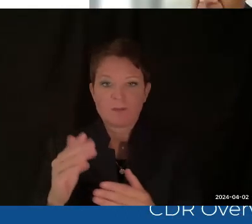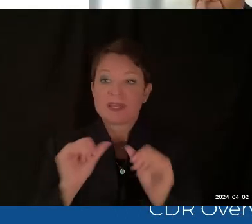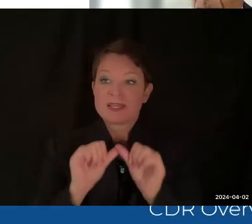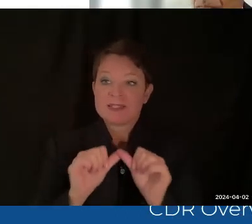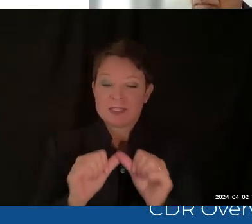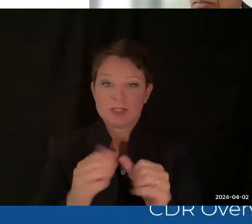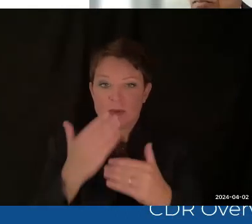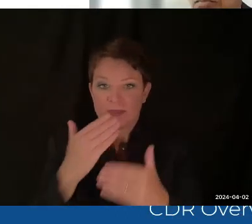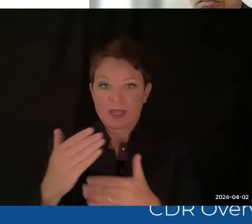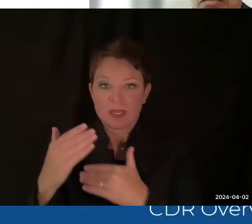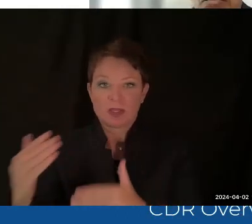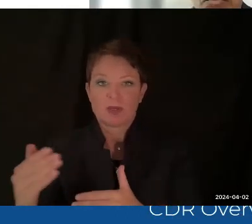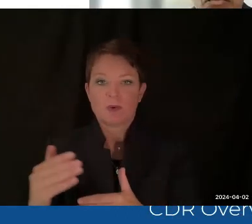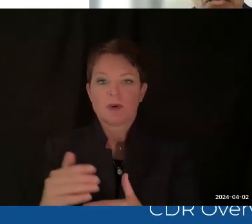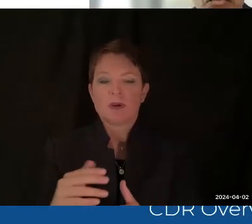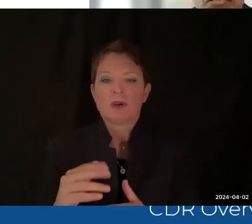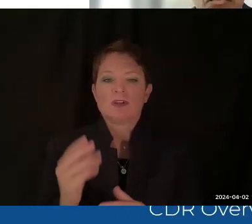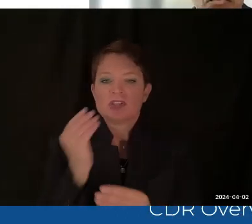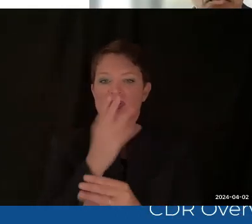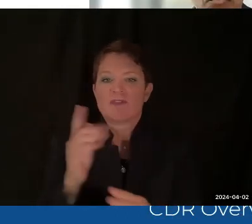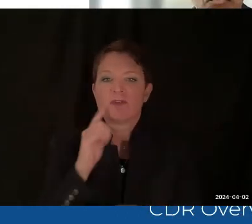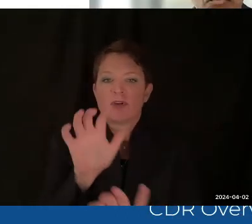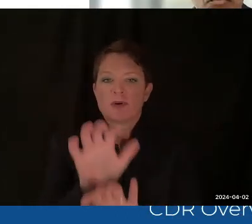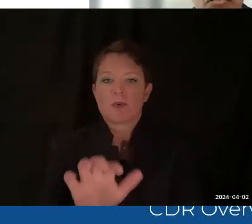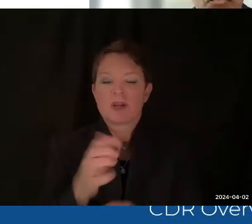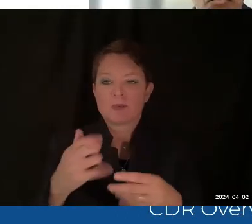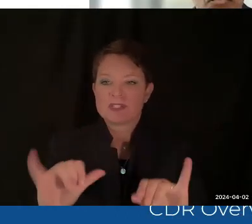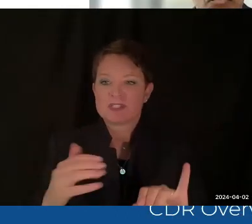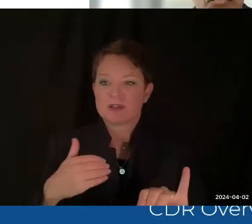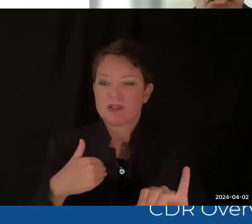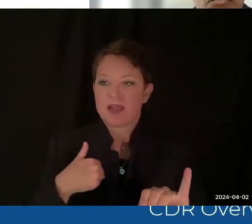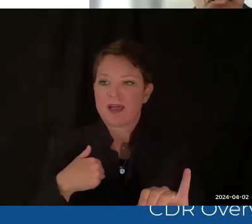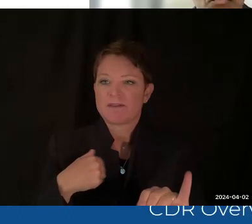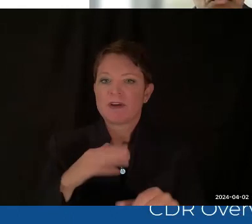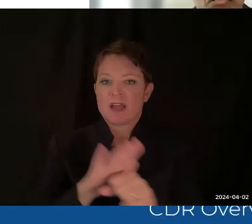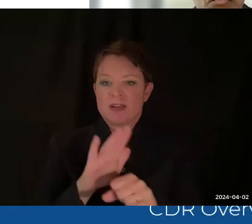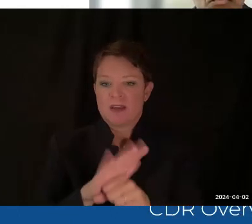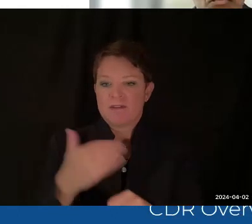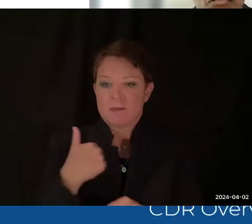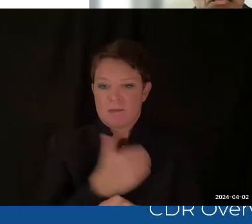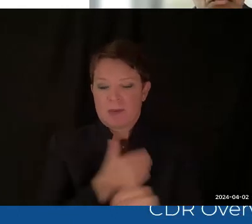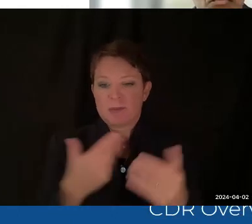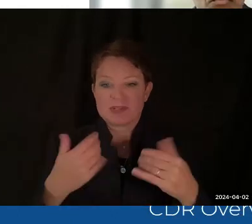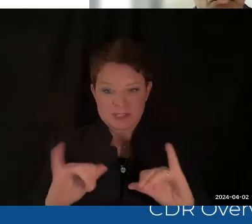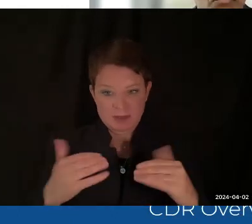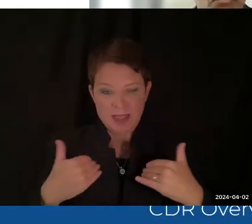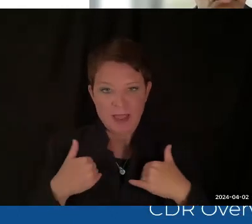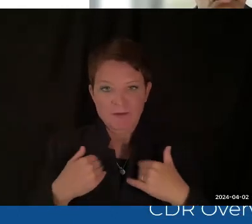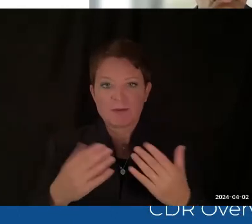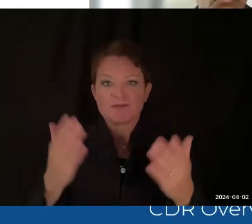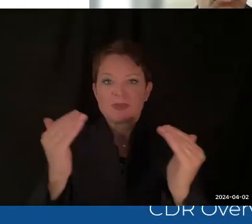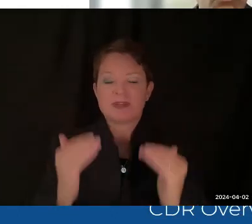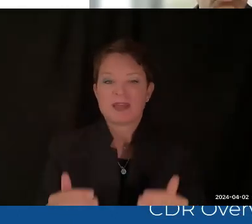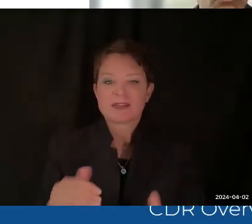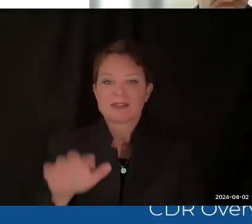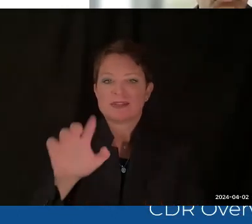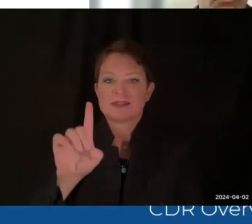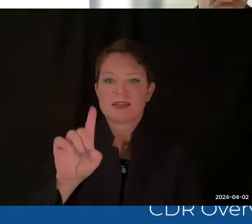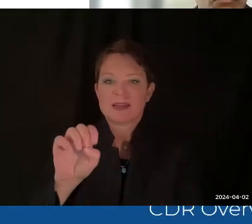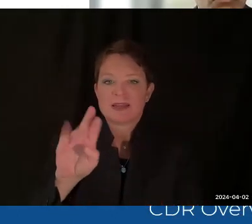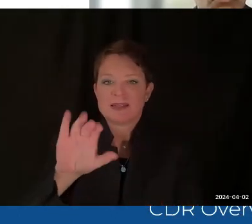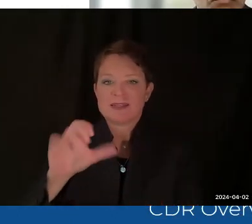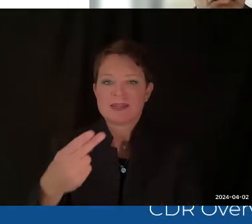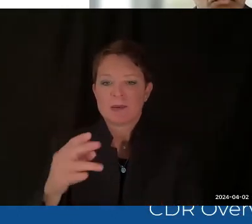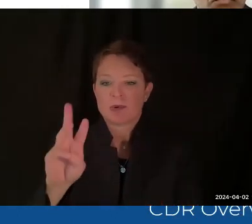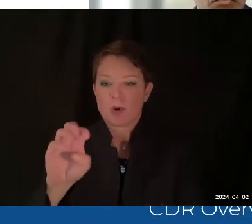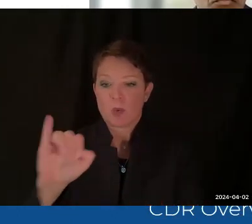Thank you, Michael. Yes. Just a note also for the record that we still hold a quorum at this time. Next on this list is Deborah Way.